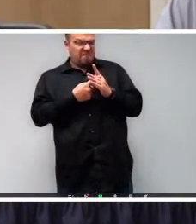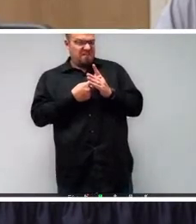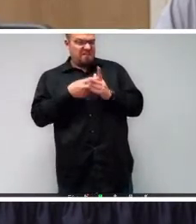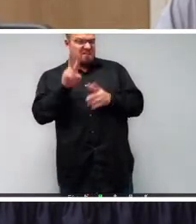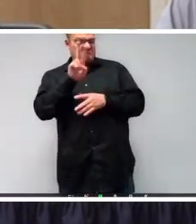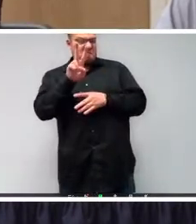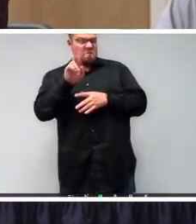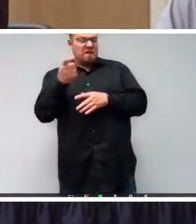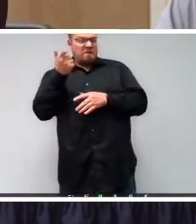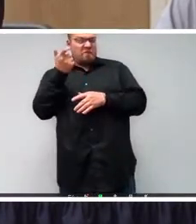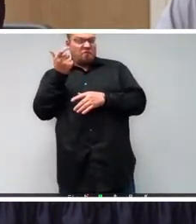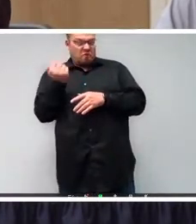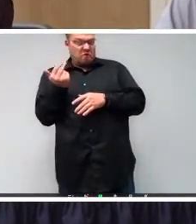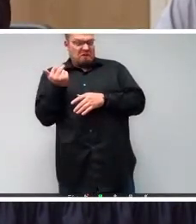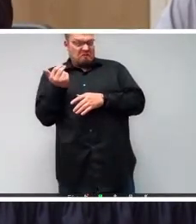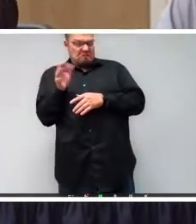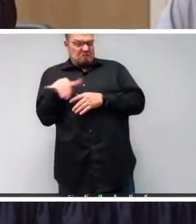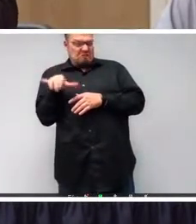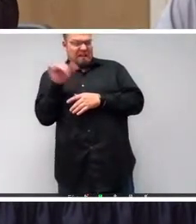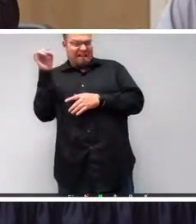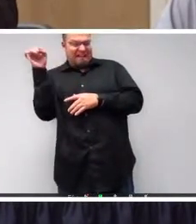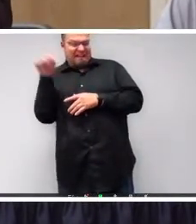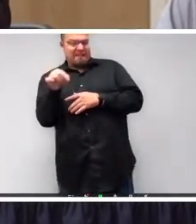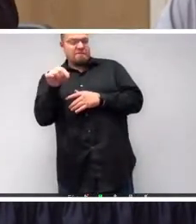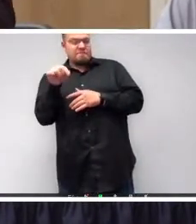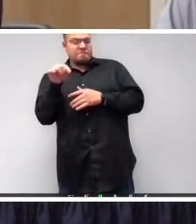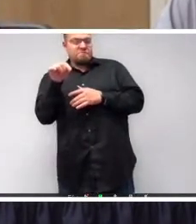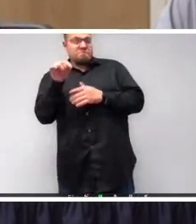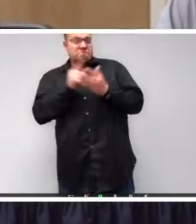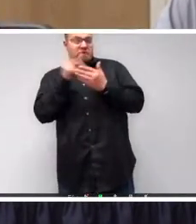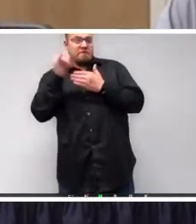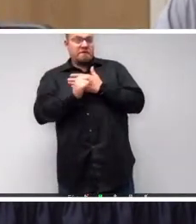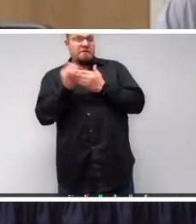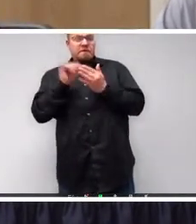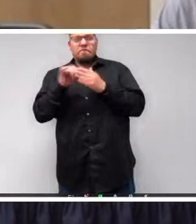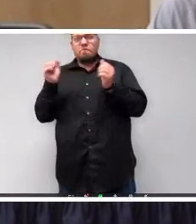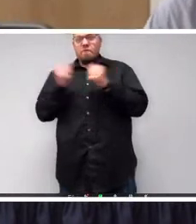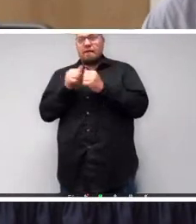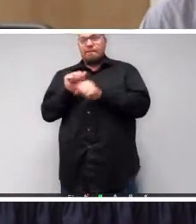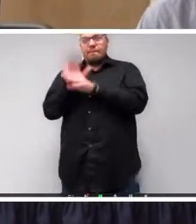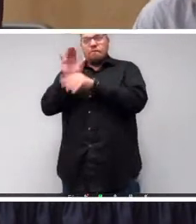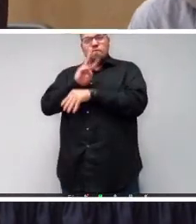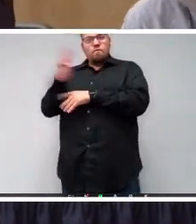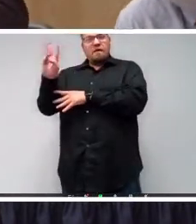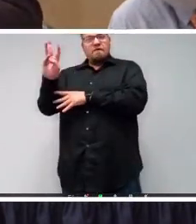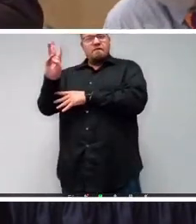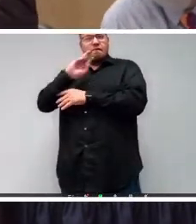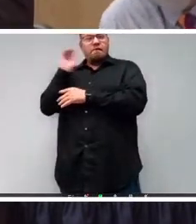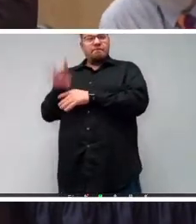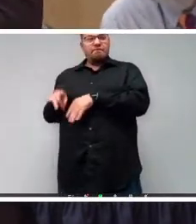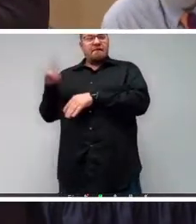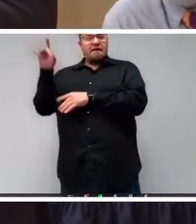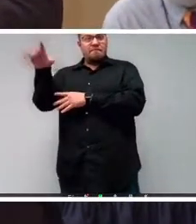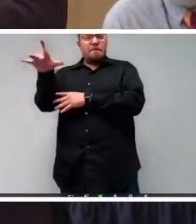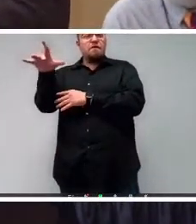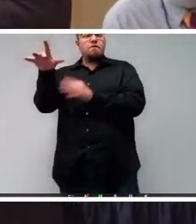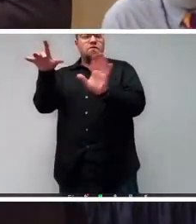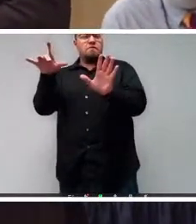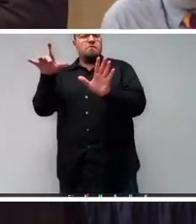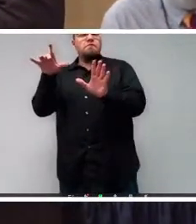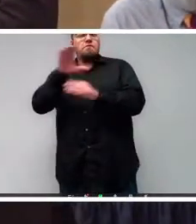2013 around this particular project, and that was with Mountain West Investment Corporation approached the district with